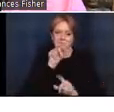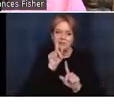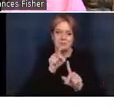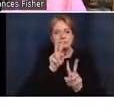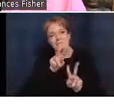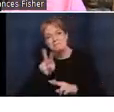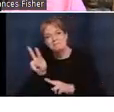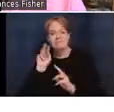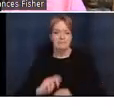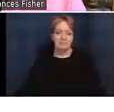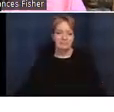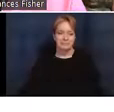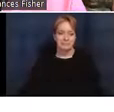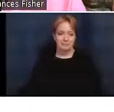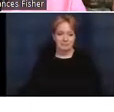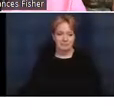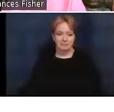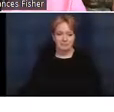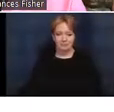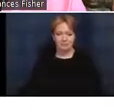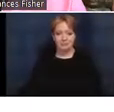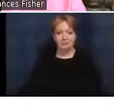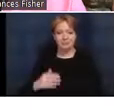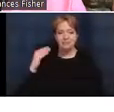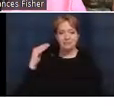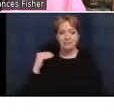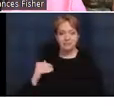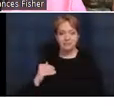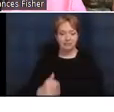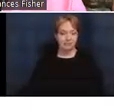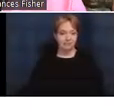see it. Okay, and then next slide, please.